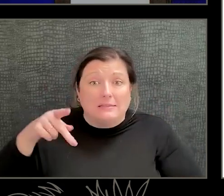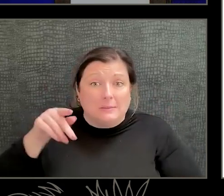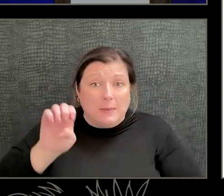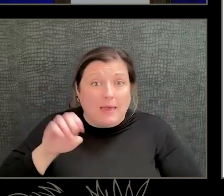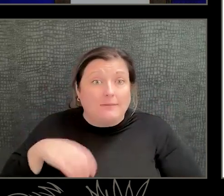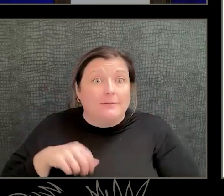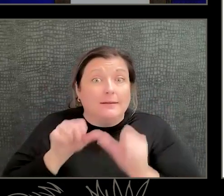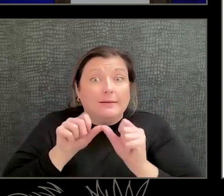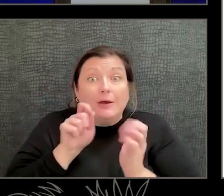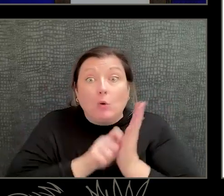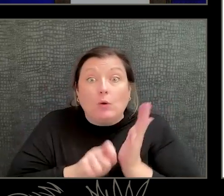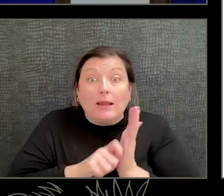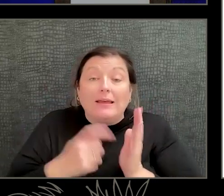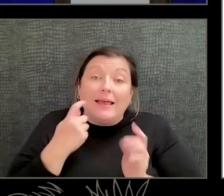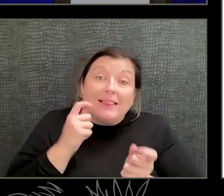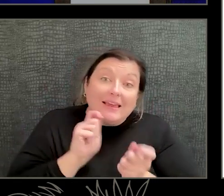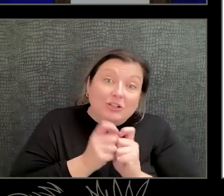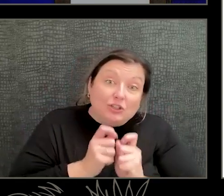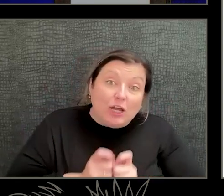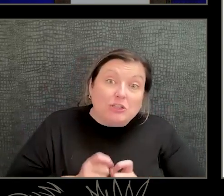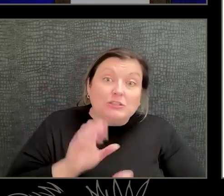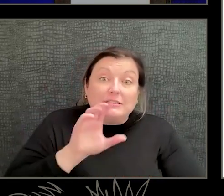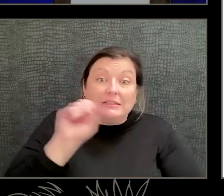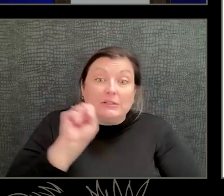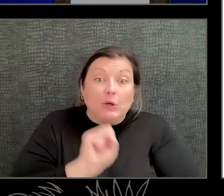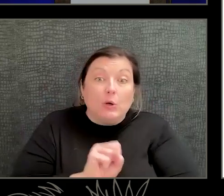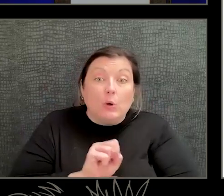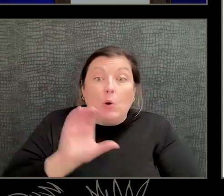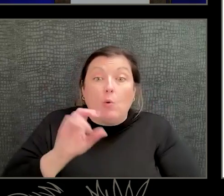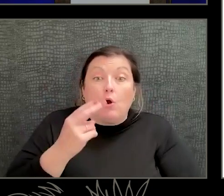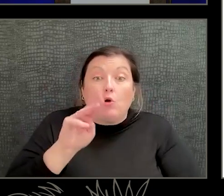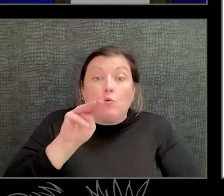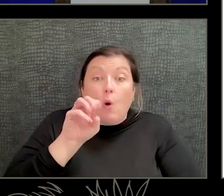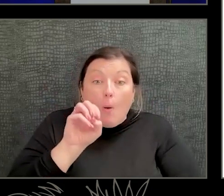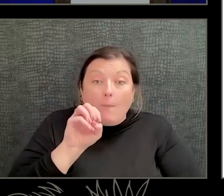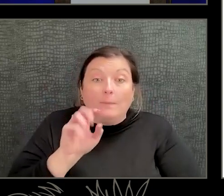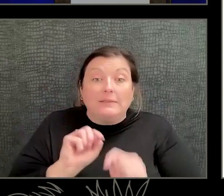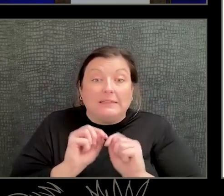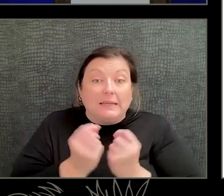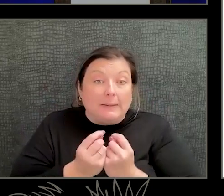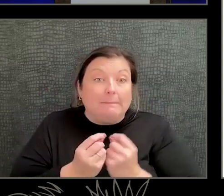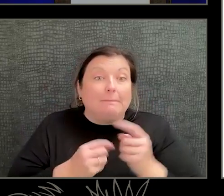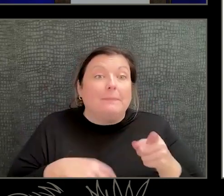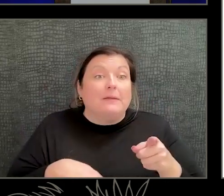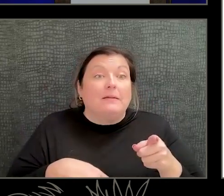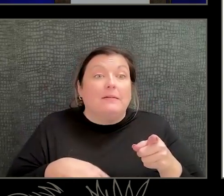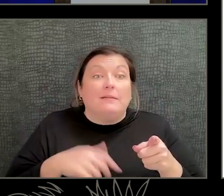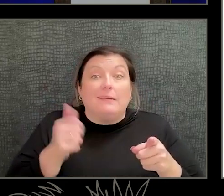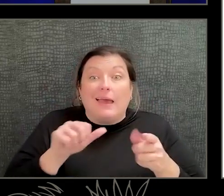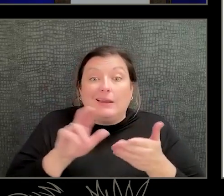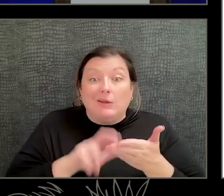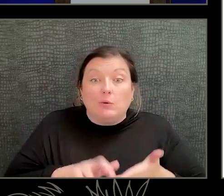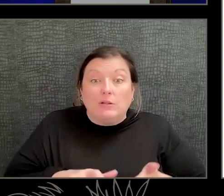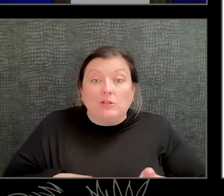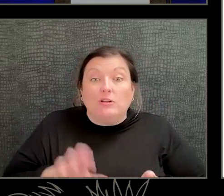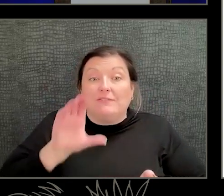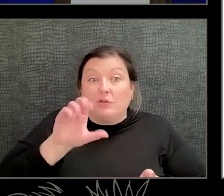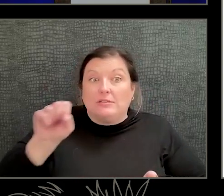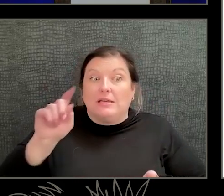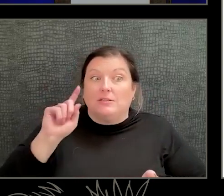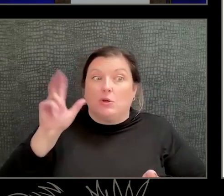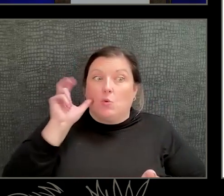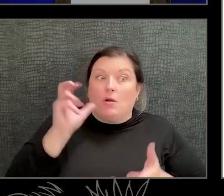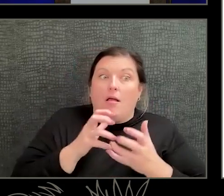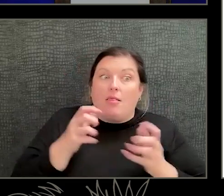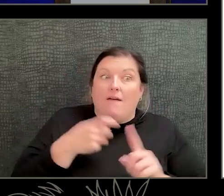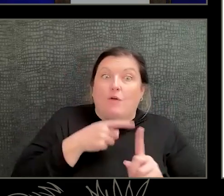constantly writing about the latest changes coming to CSS because she works on the Chrome dev team. So if there's anything new in CSS, she's like the gossip girl for CSS. You'll probably hear about it from